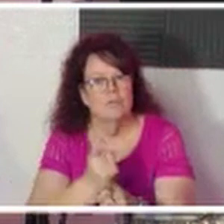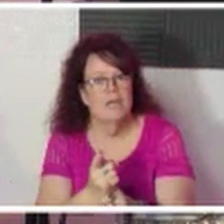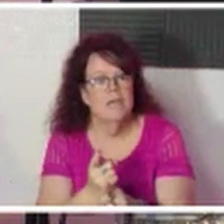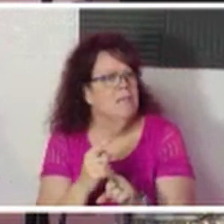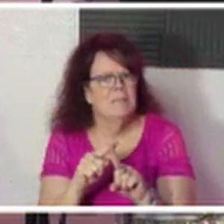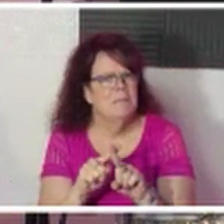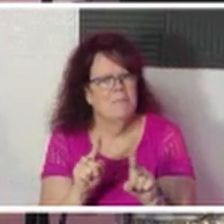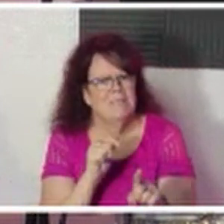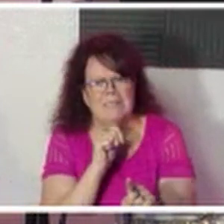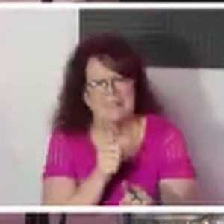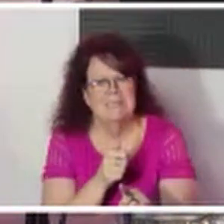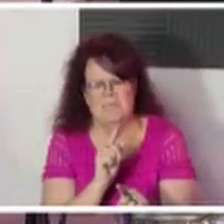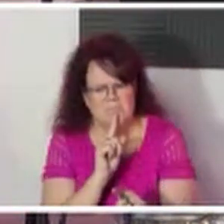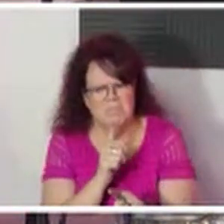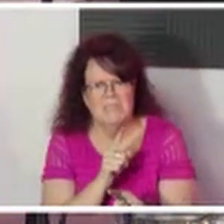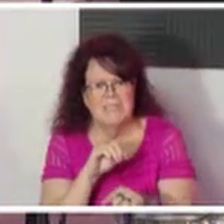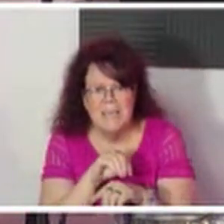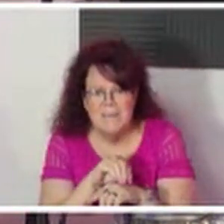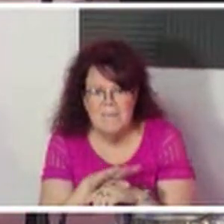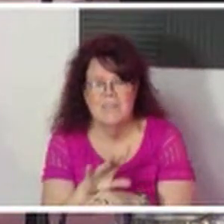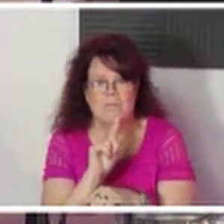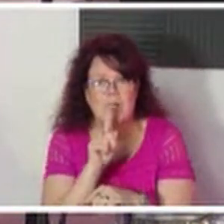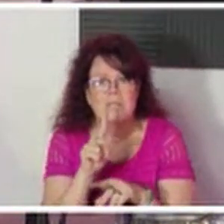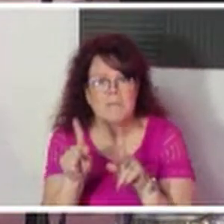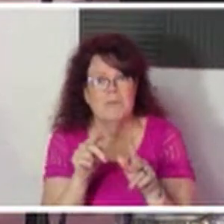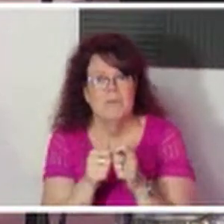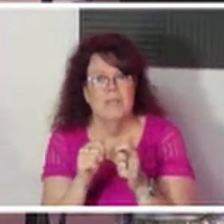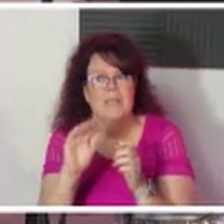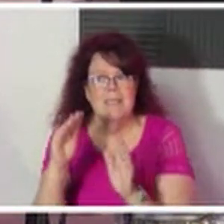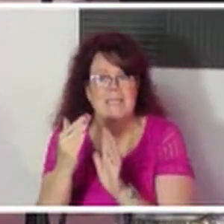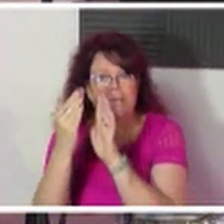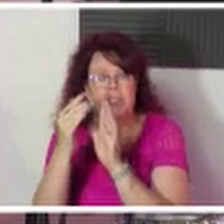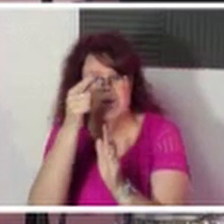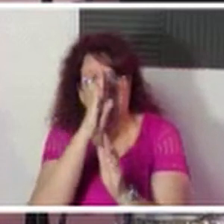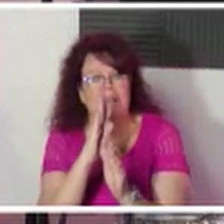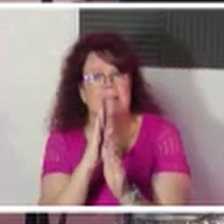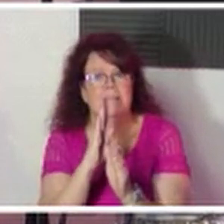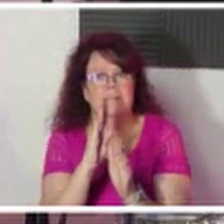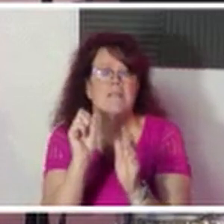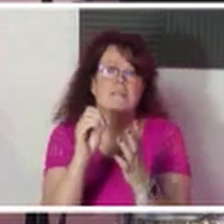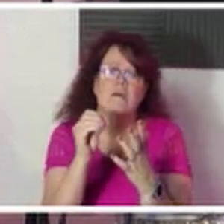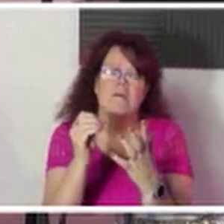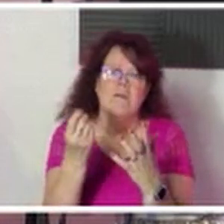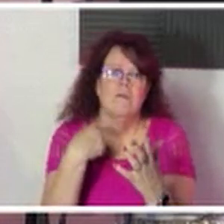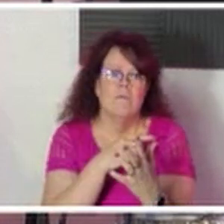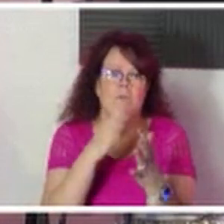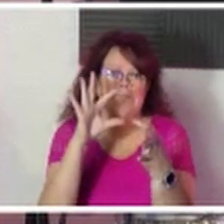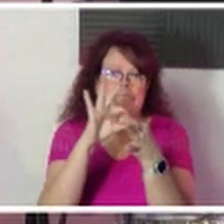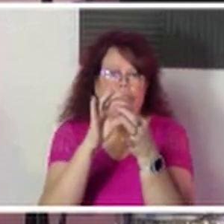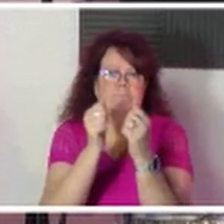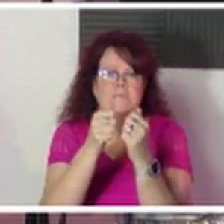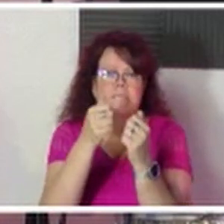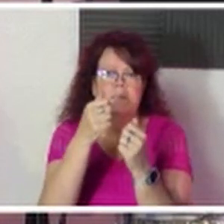But they're not. These affect real human beings with the image of God. Amen. And so we hooked up with the